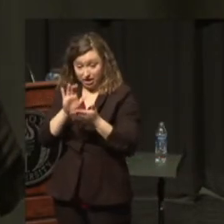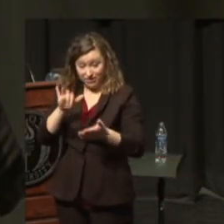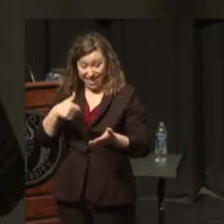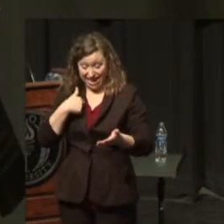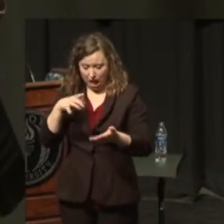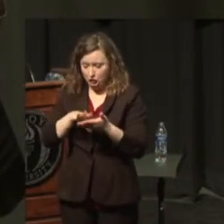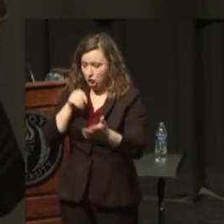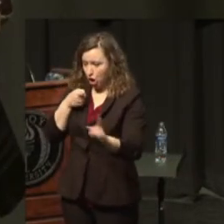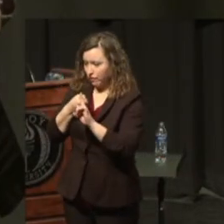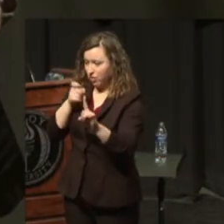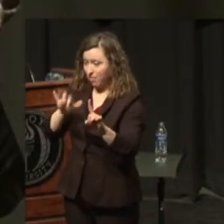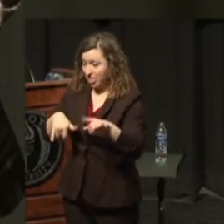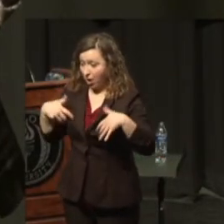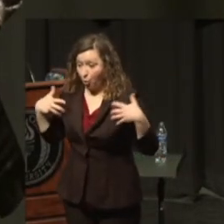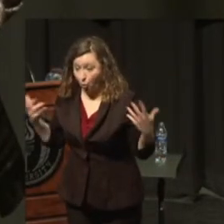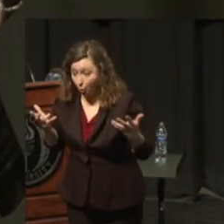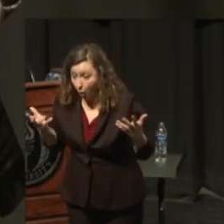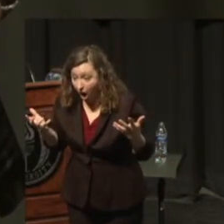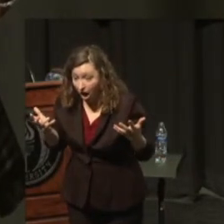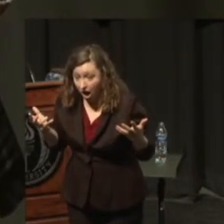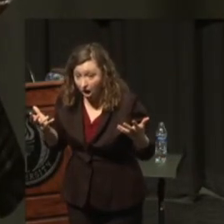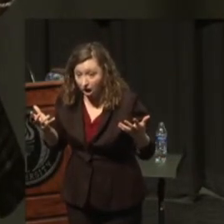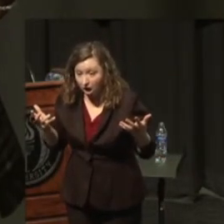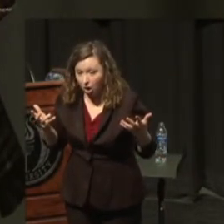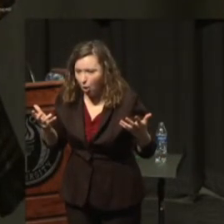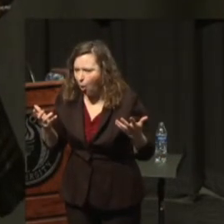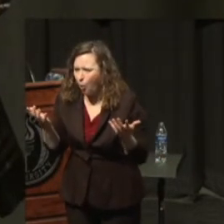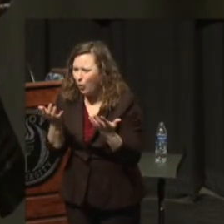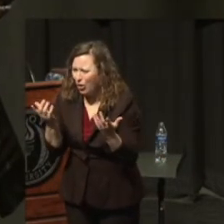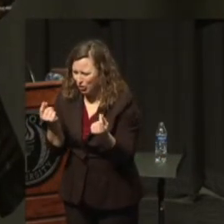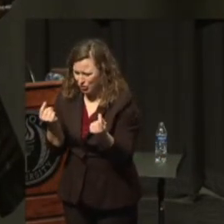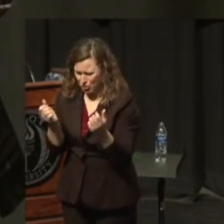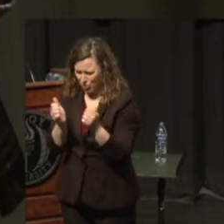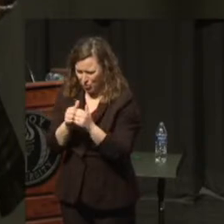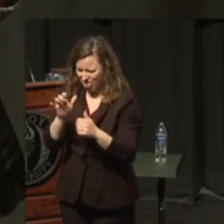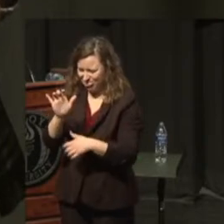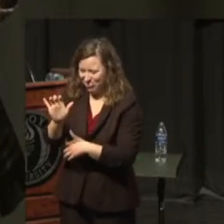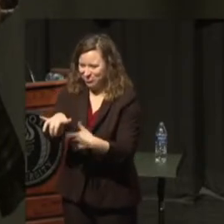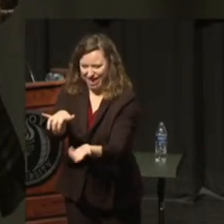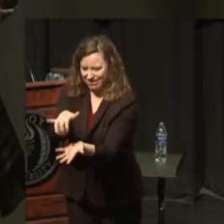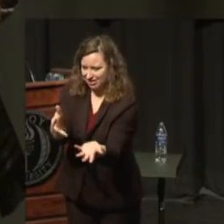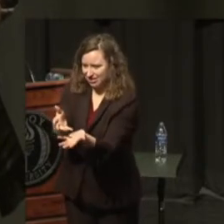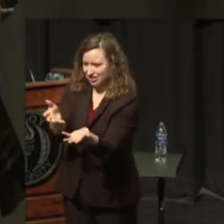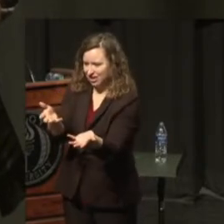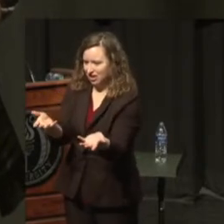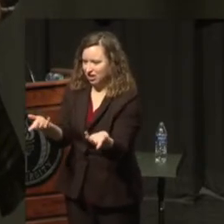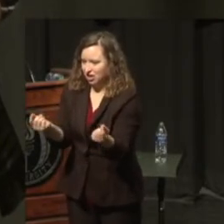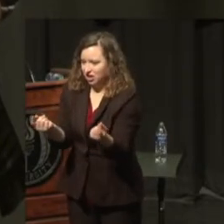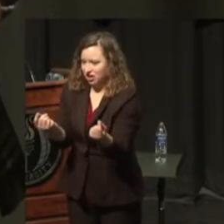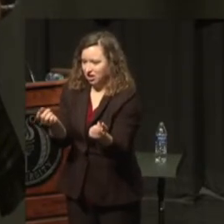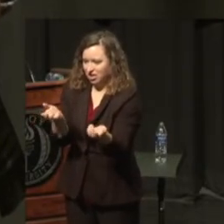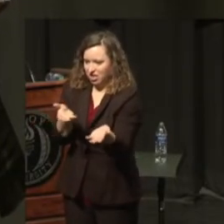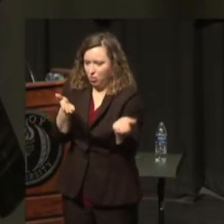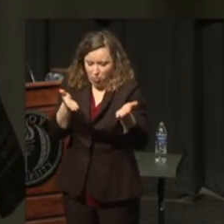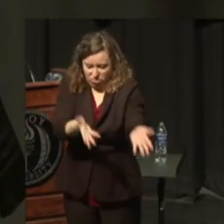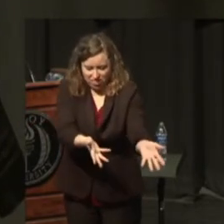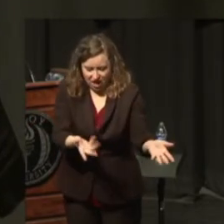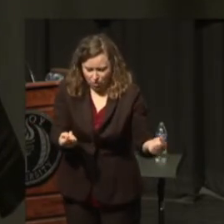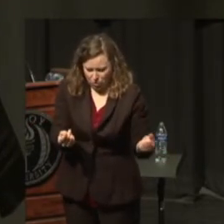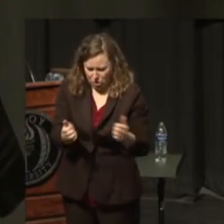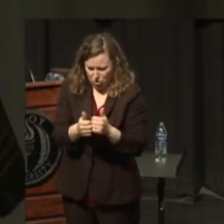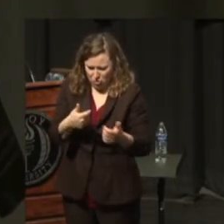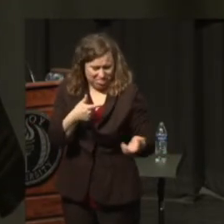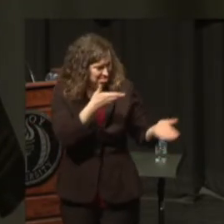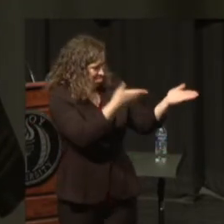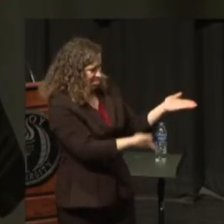that, David had a, what do you do with that situation, right? What do I do with this? What did David